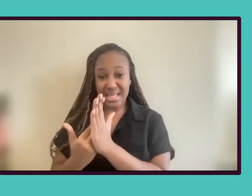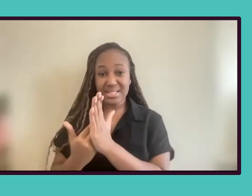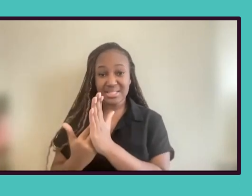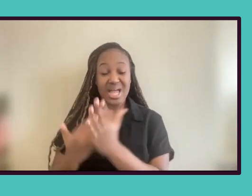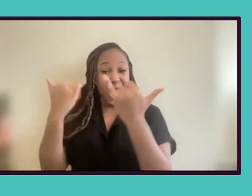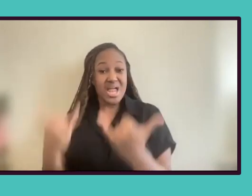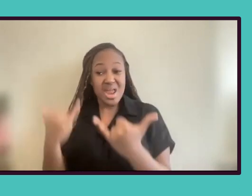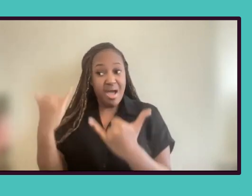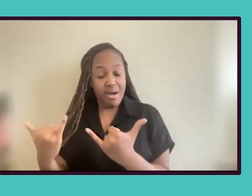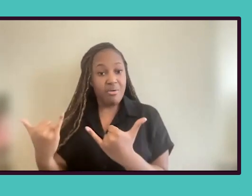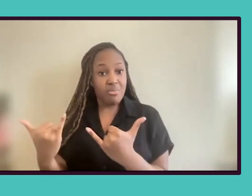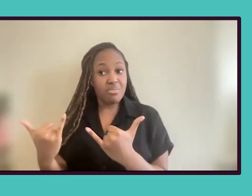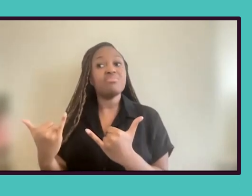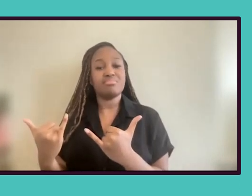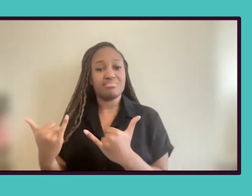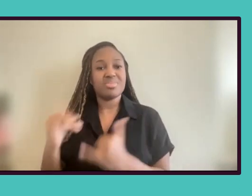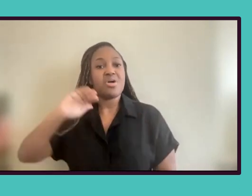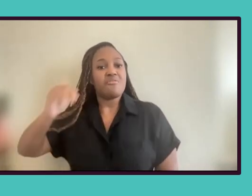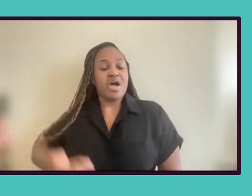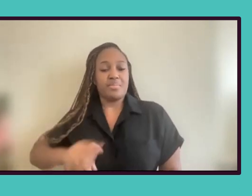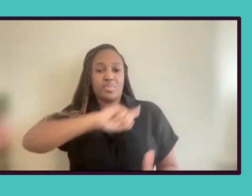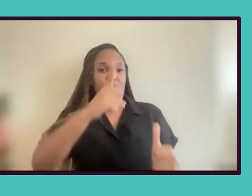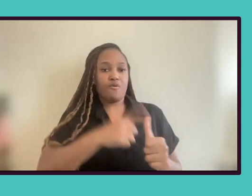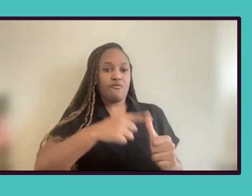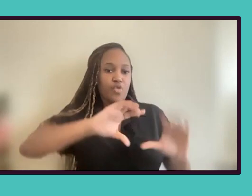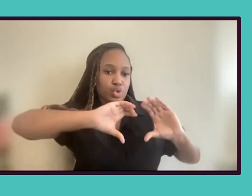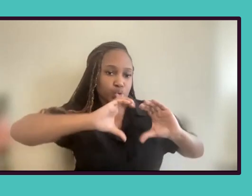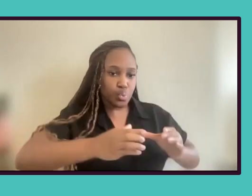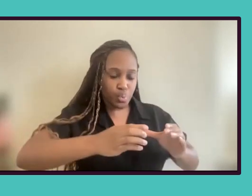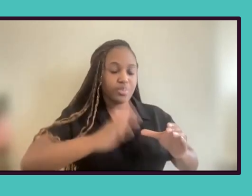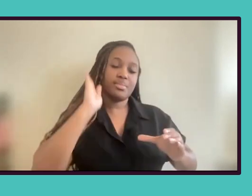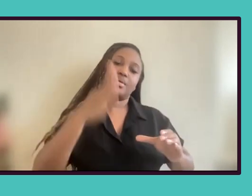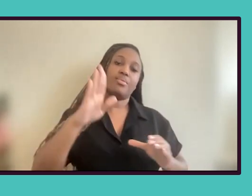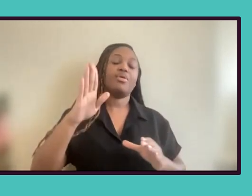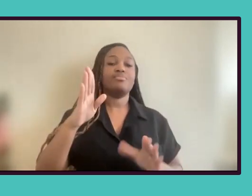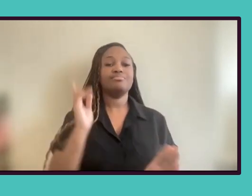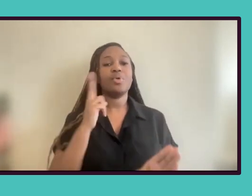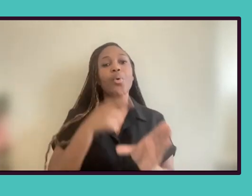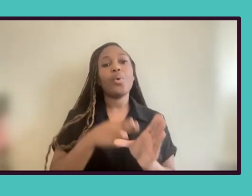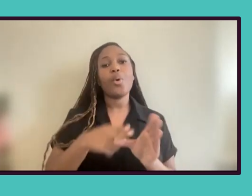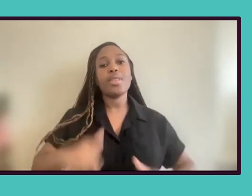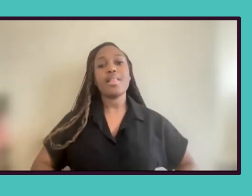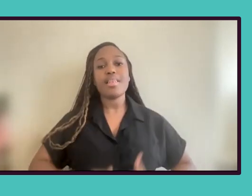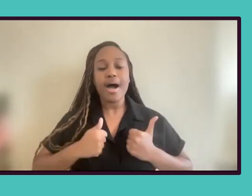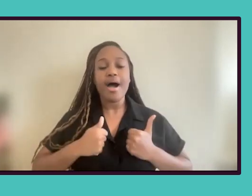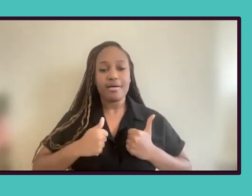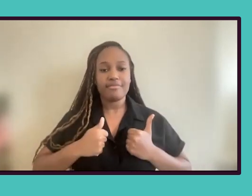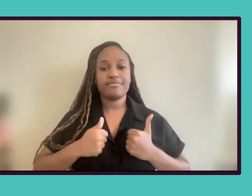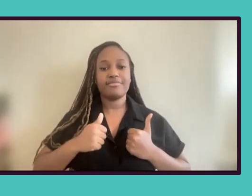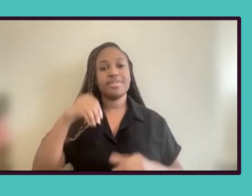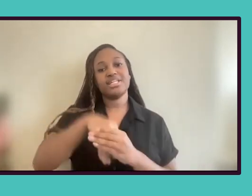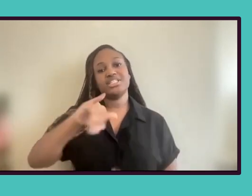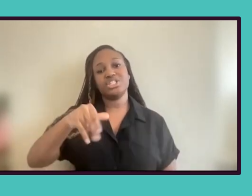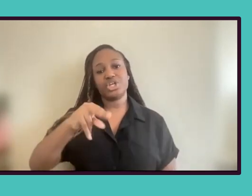be in the first cohort of Sojourn, and they are going to be logging on and live with it as of January. So get